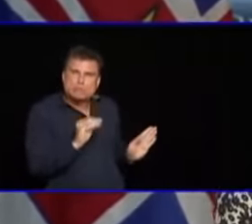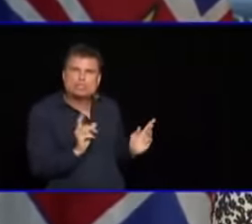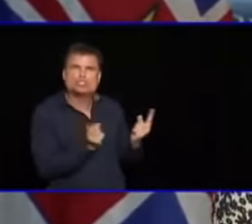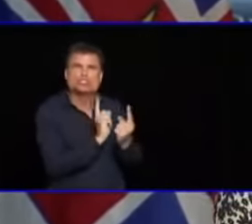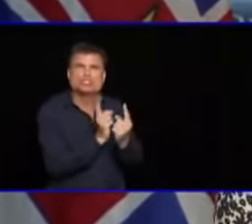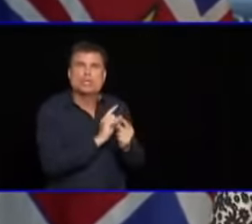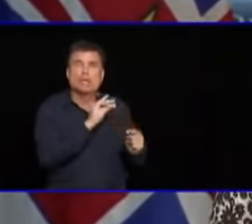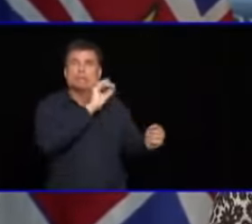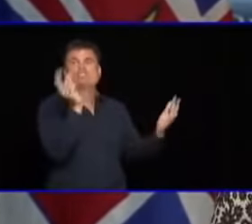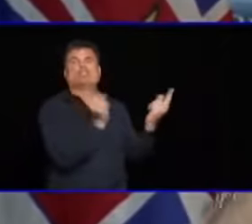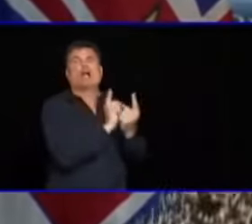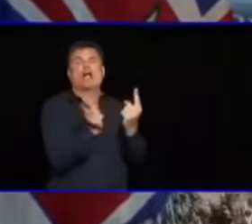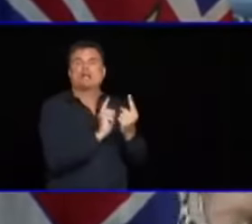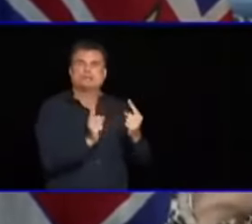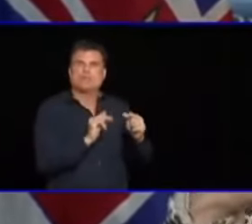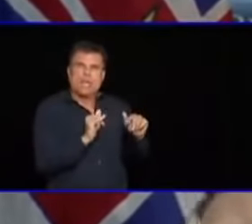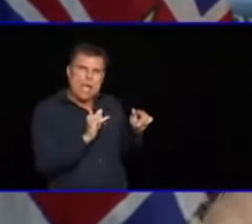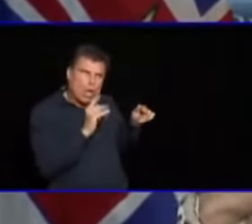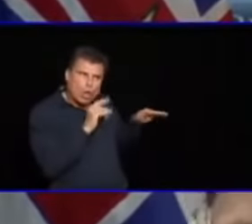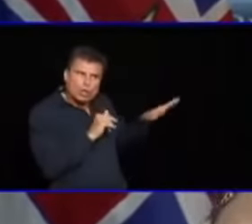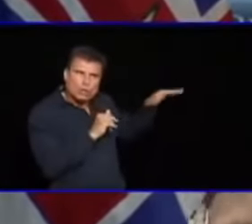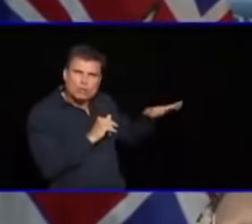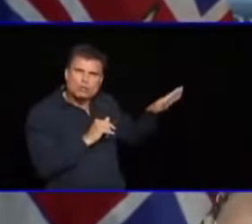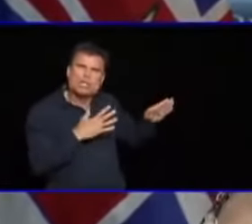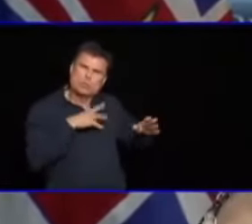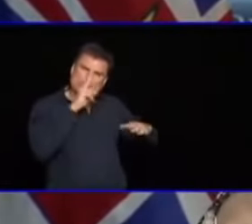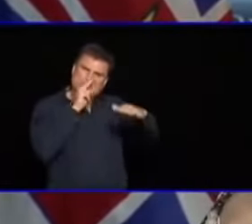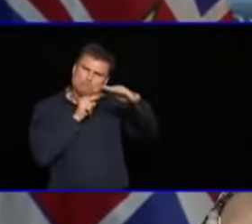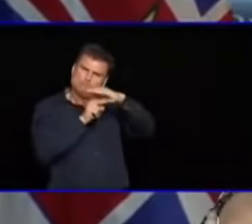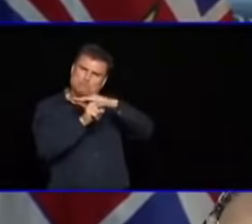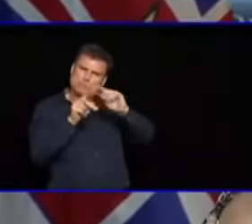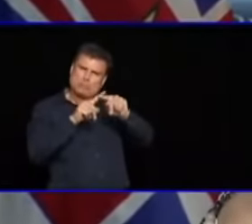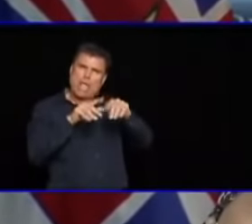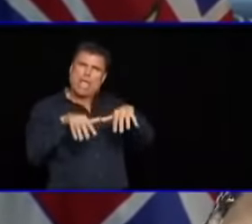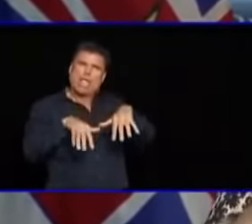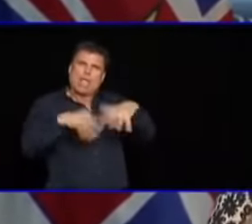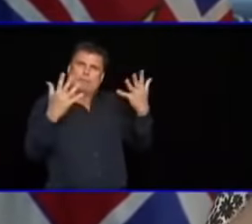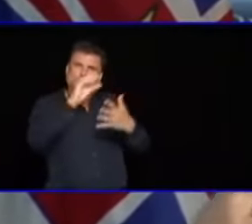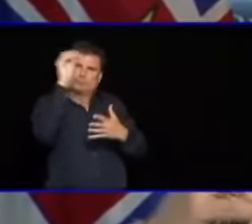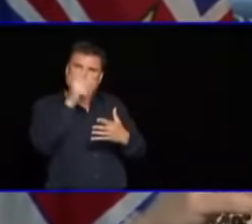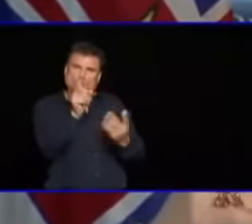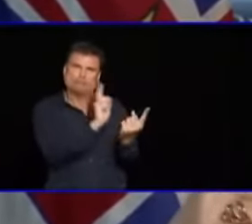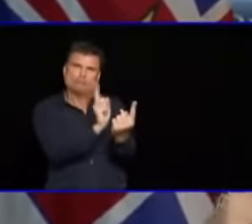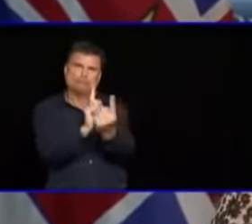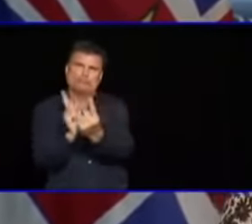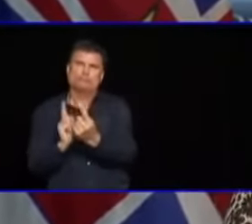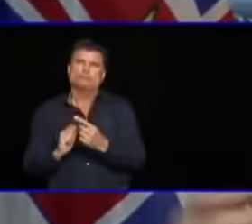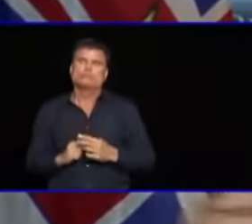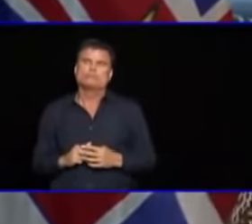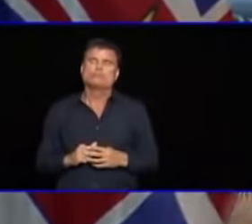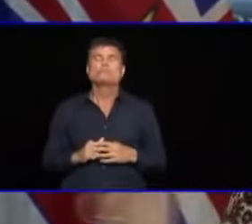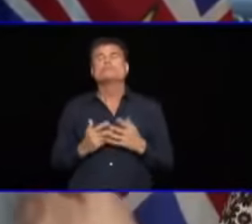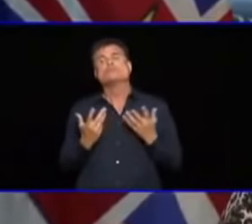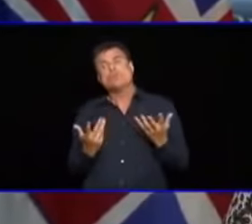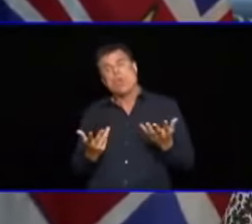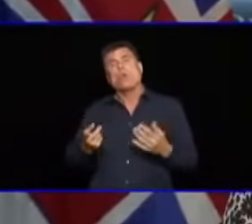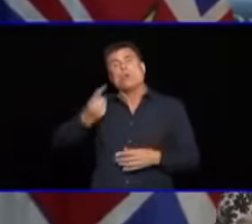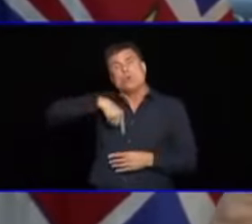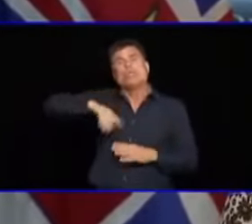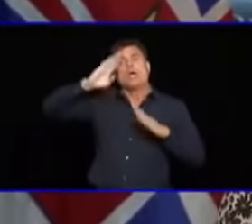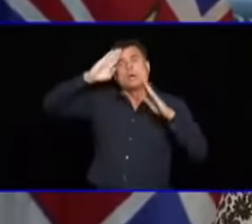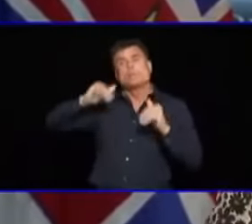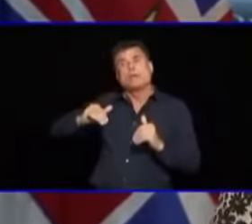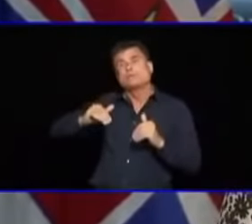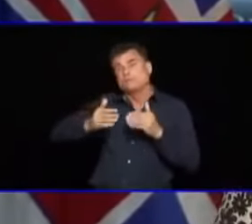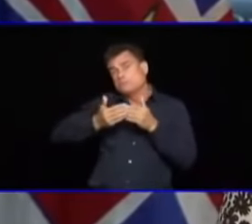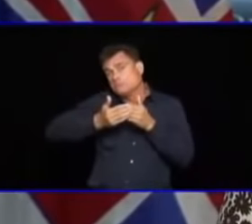along with the reproductive number and look at, where we are in terms of growth. So yes, we expect to continue